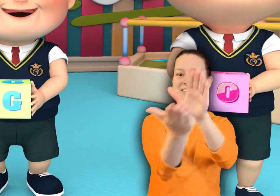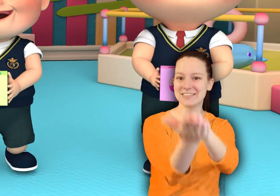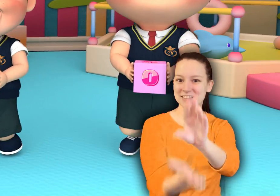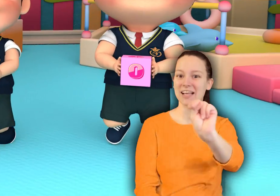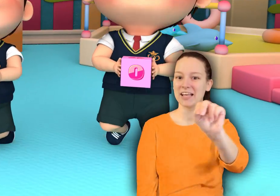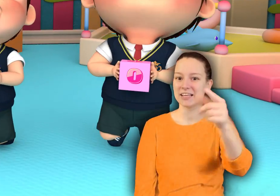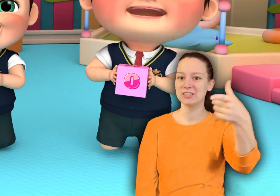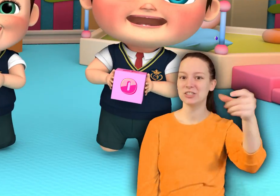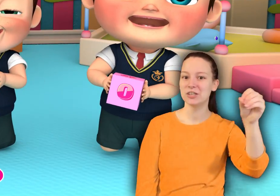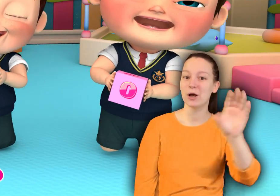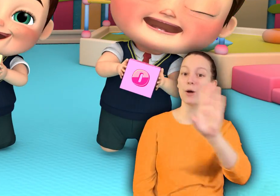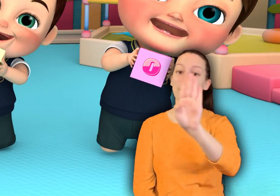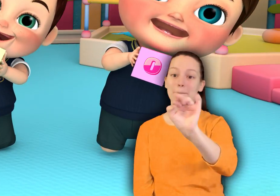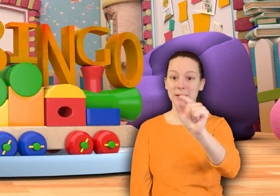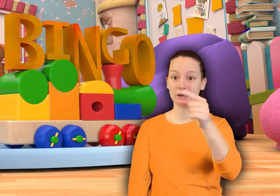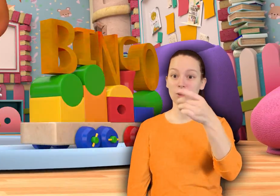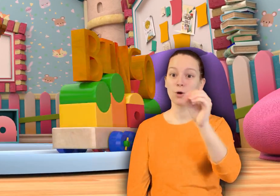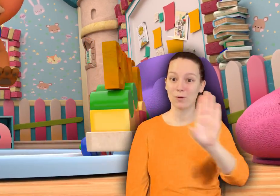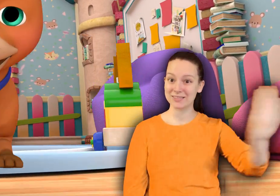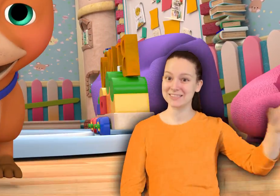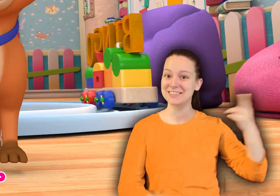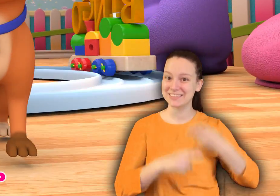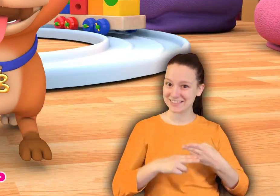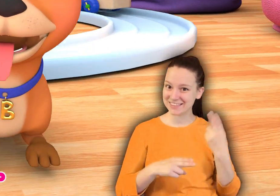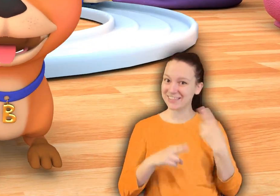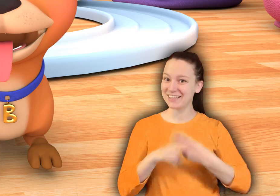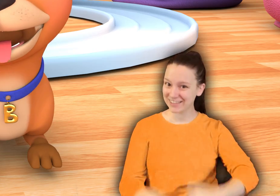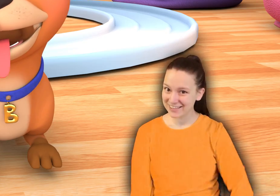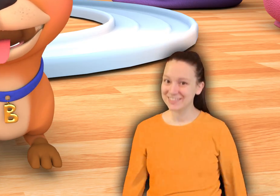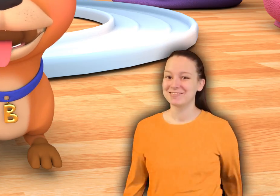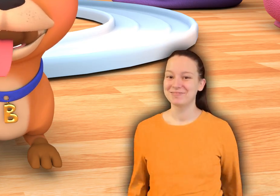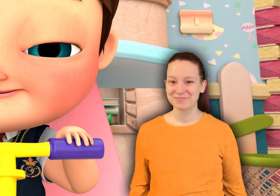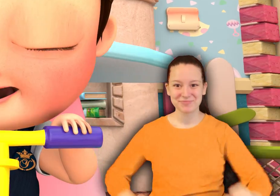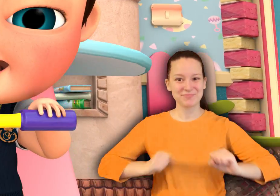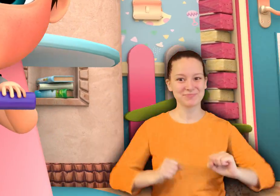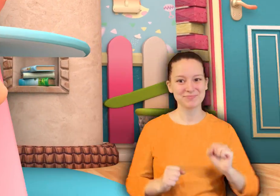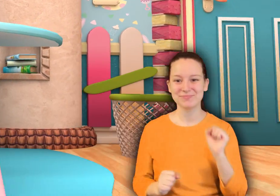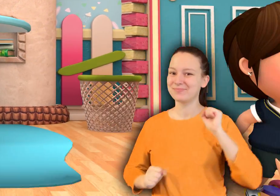NGO NGO when Bingo was his name